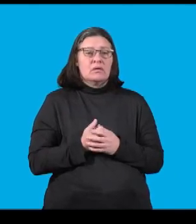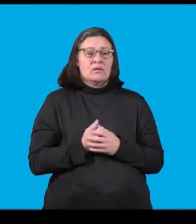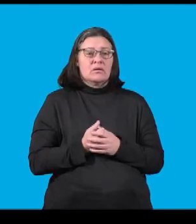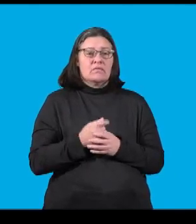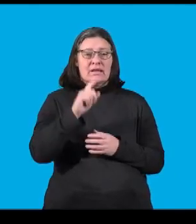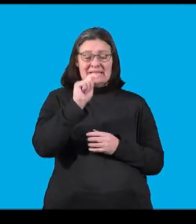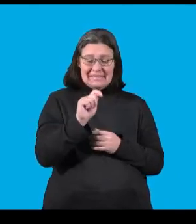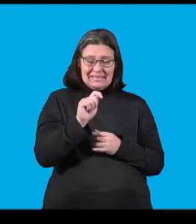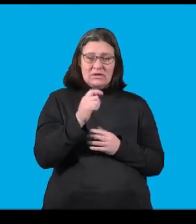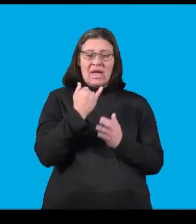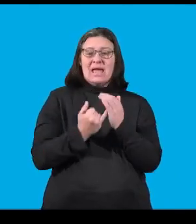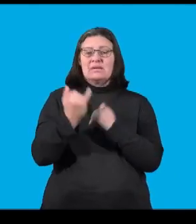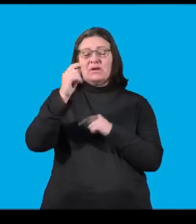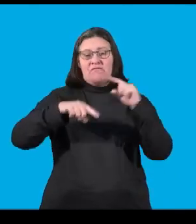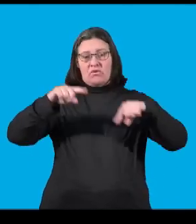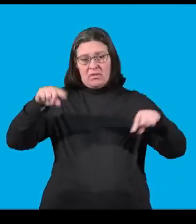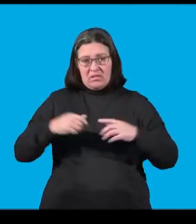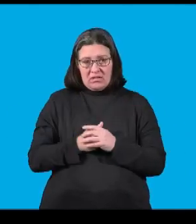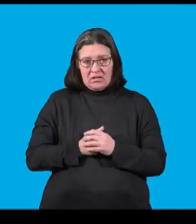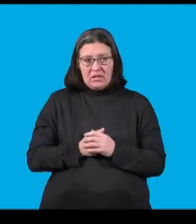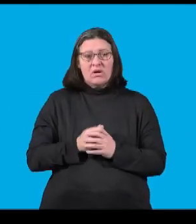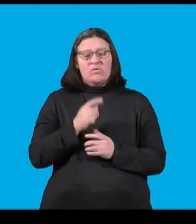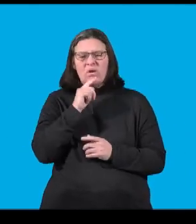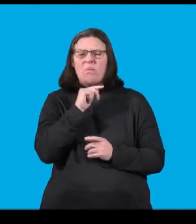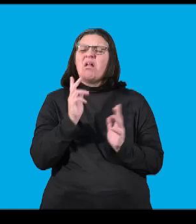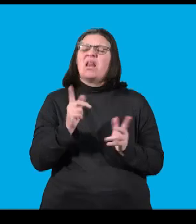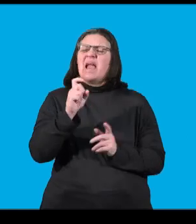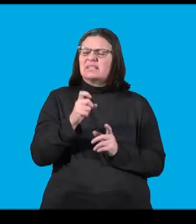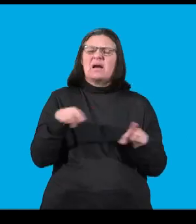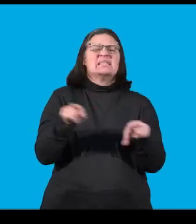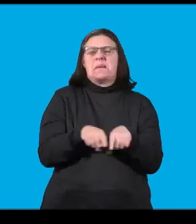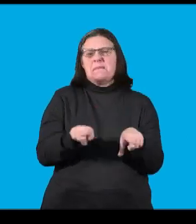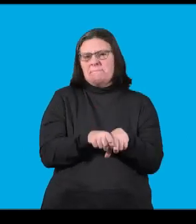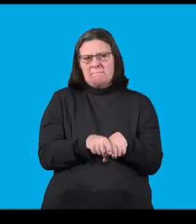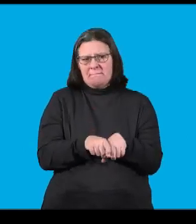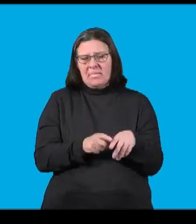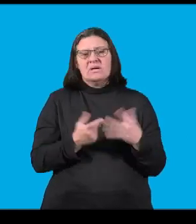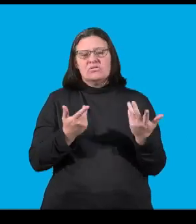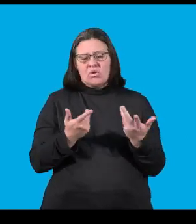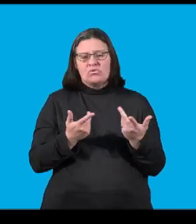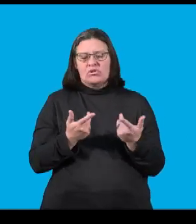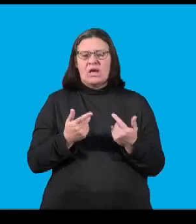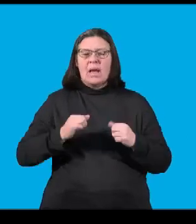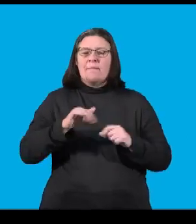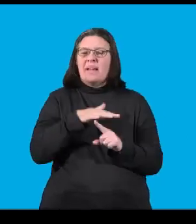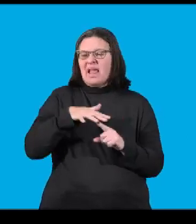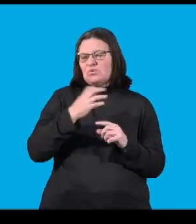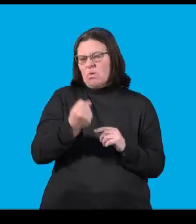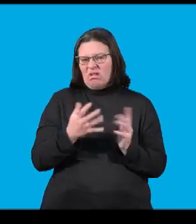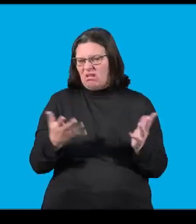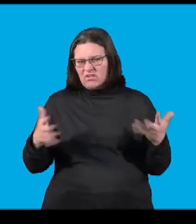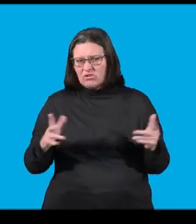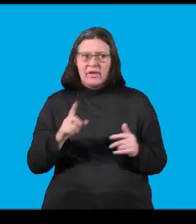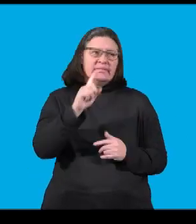it in a form with the t. T is your independent variable. You're used to it as x, but it's really the same thing. These are all just placeholders,